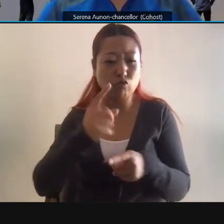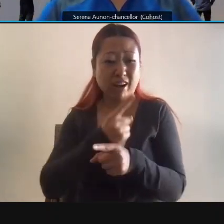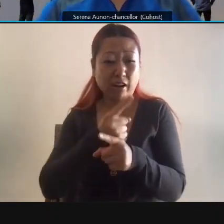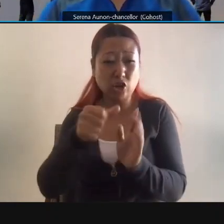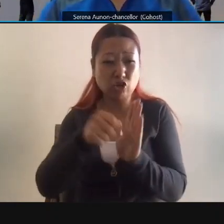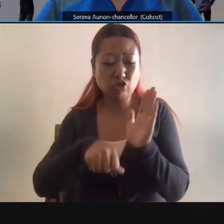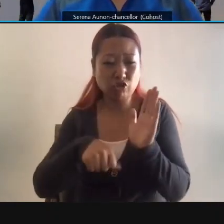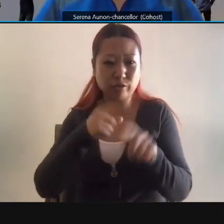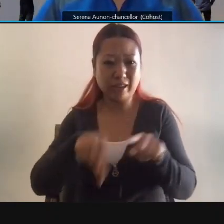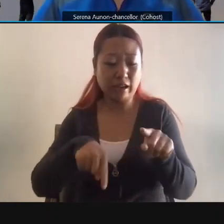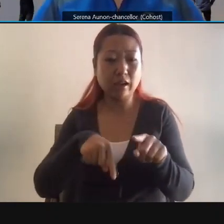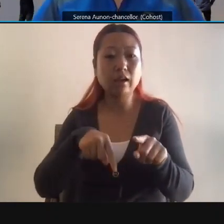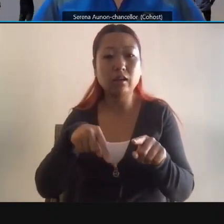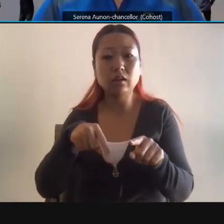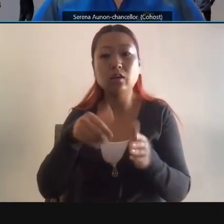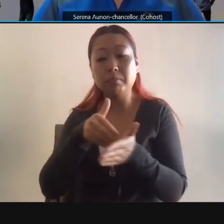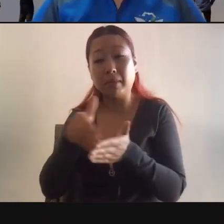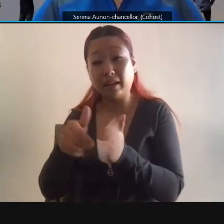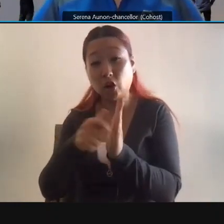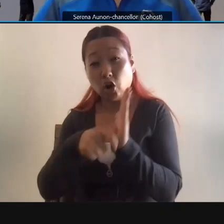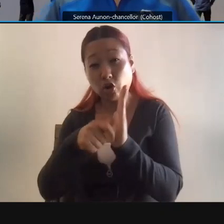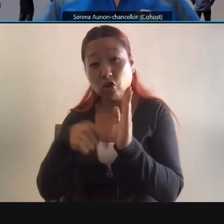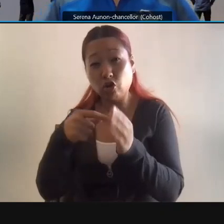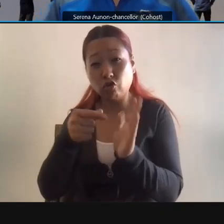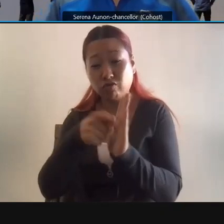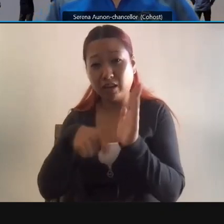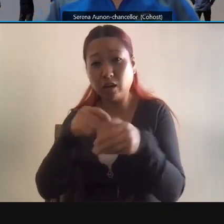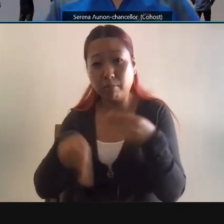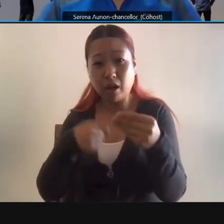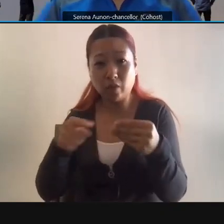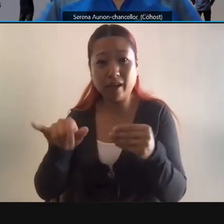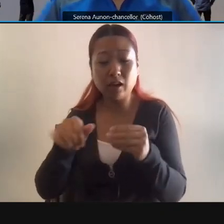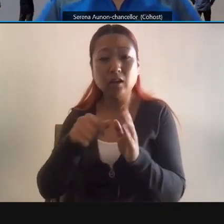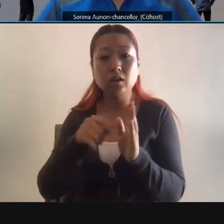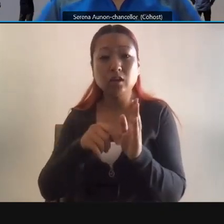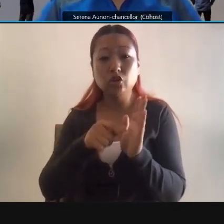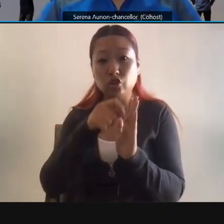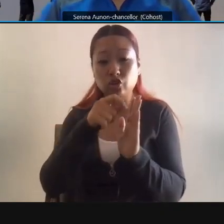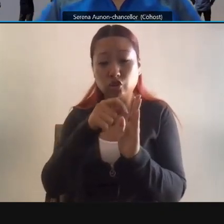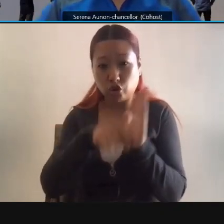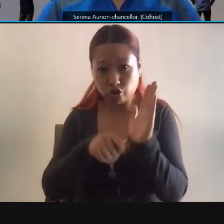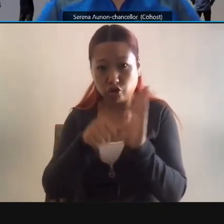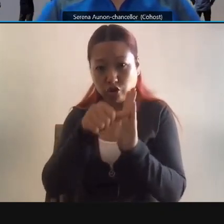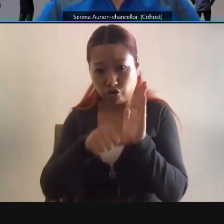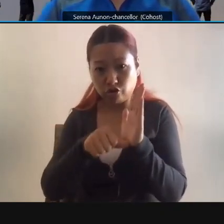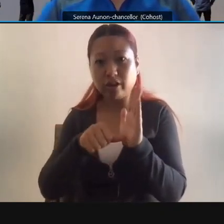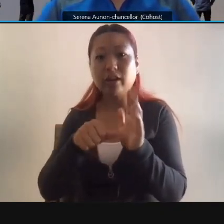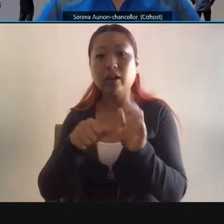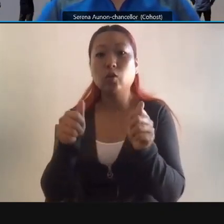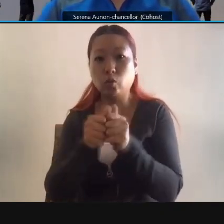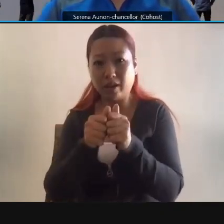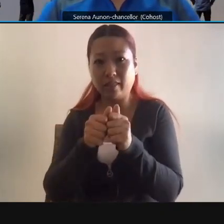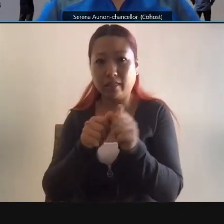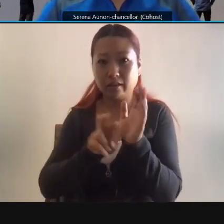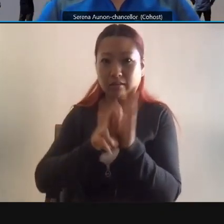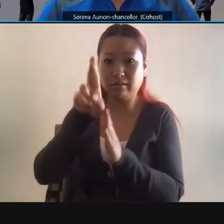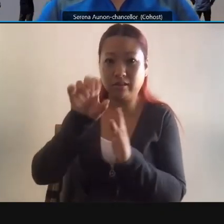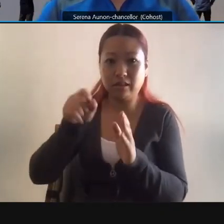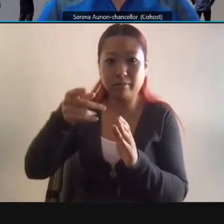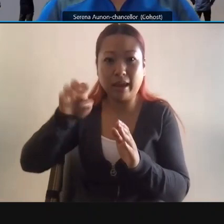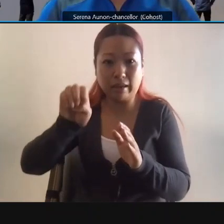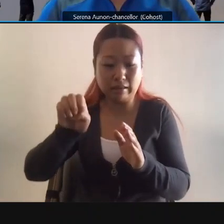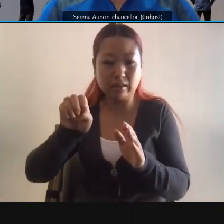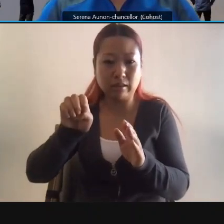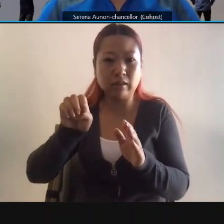in microgravity. So we can do very small procedures at this time. And there are a number of reasons why we don't